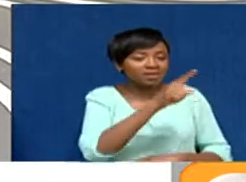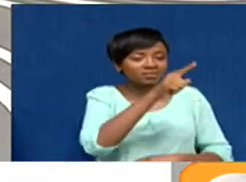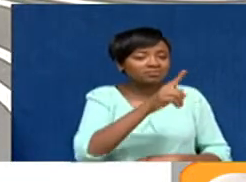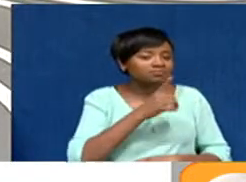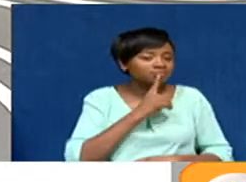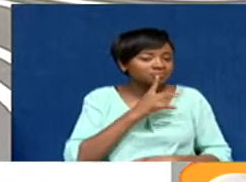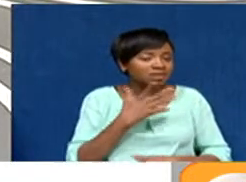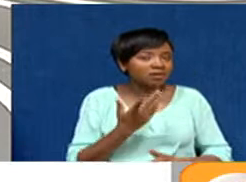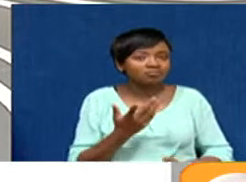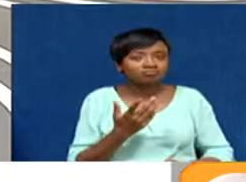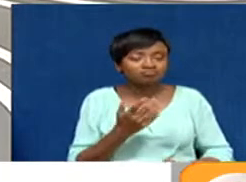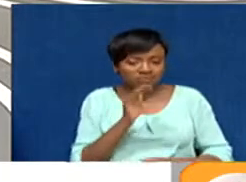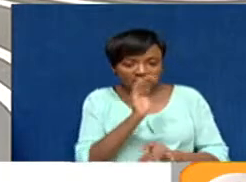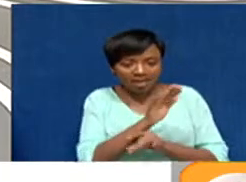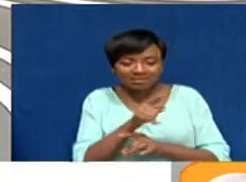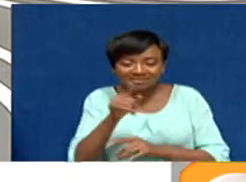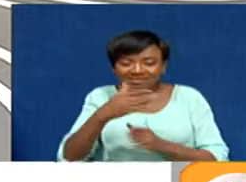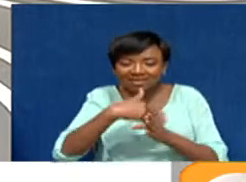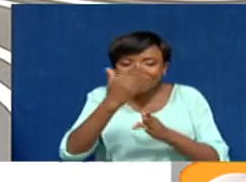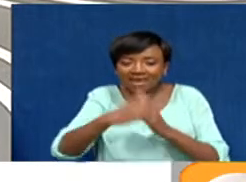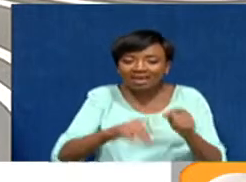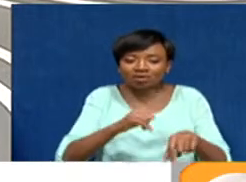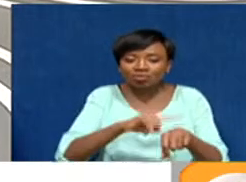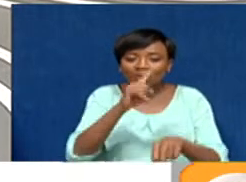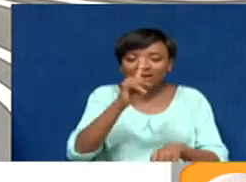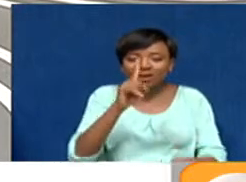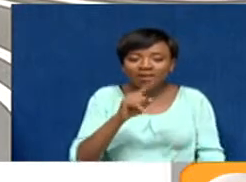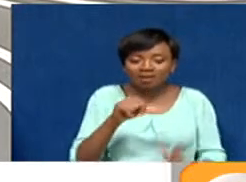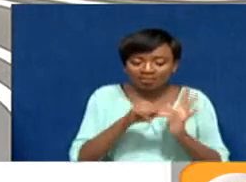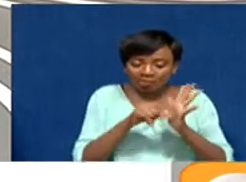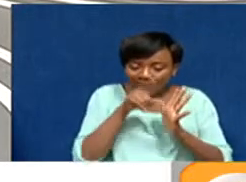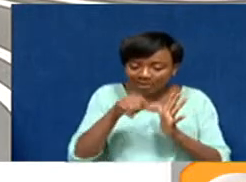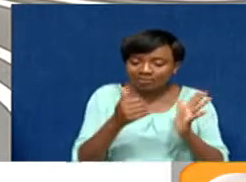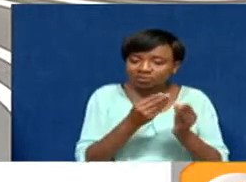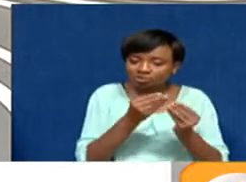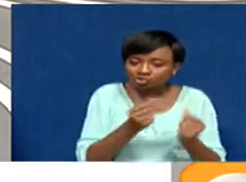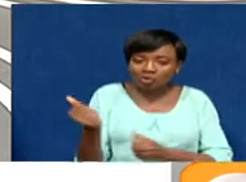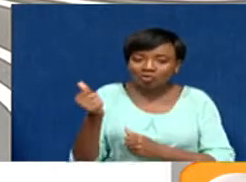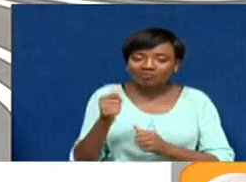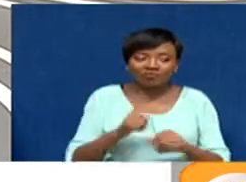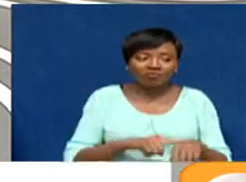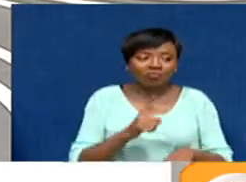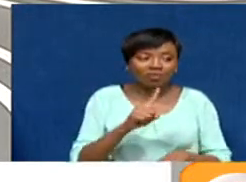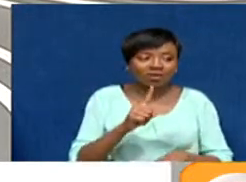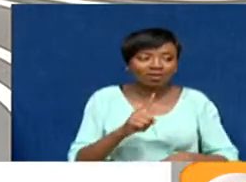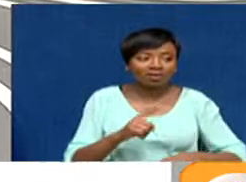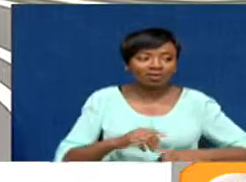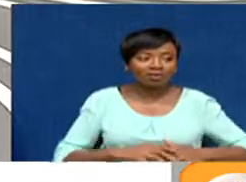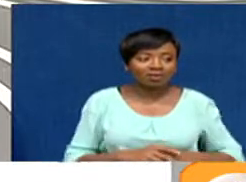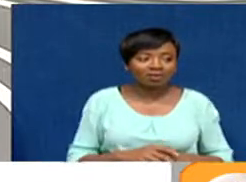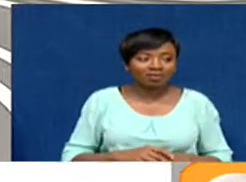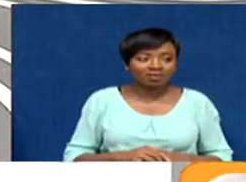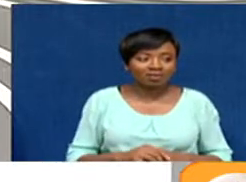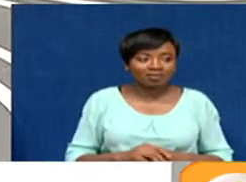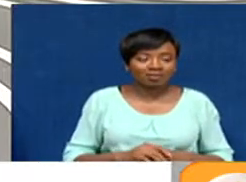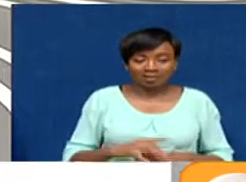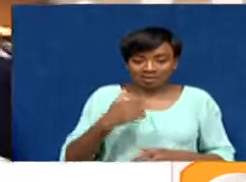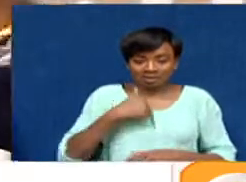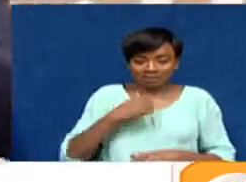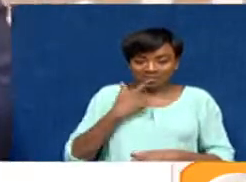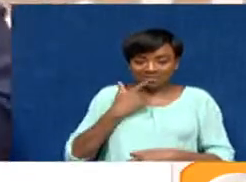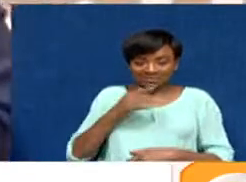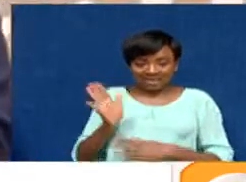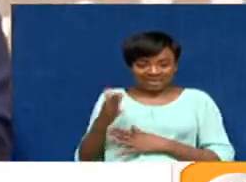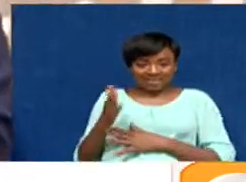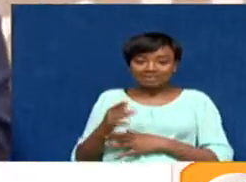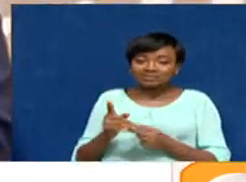about when will this end? I think it's come up once or twice. Why don't we do a quick poll? I'm saying Thursday, and